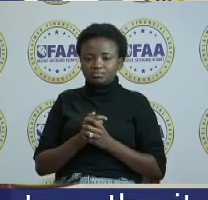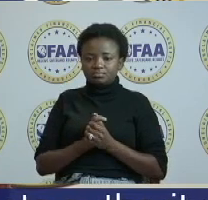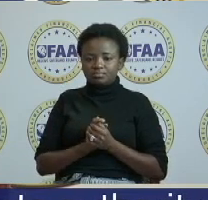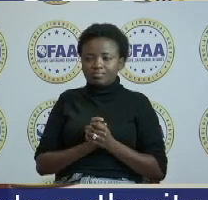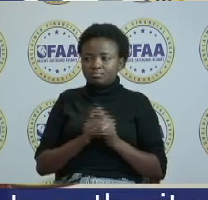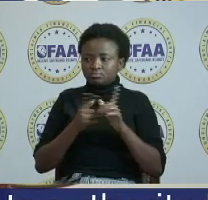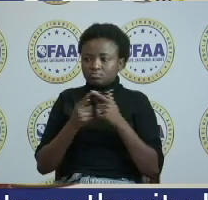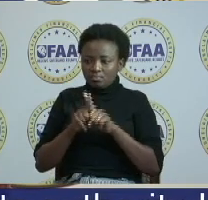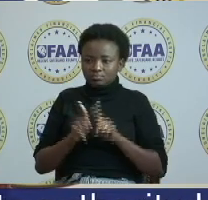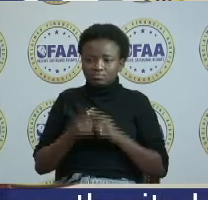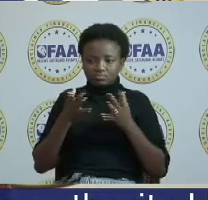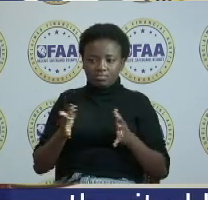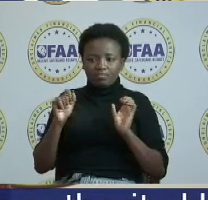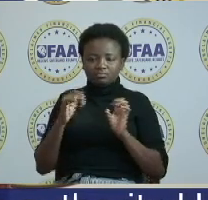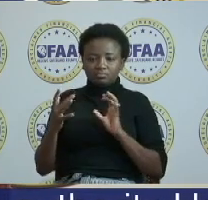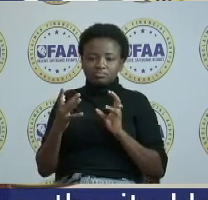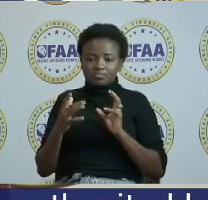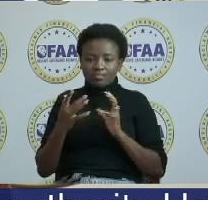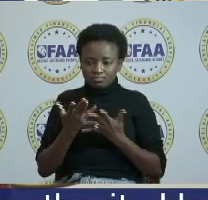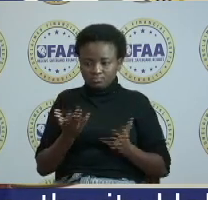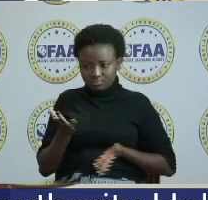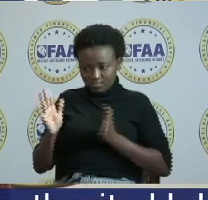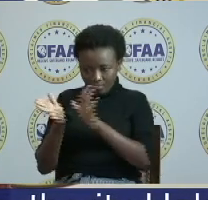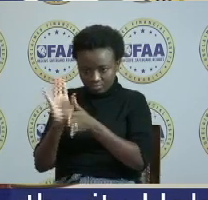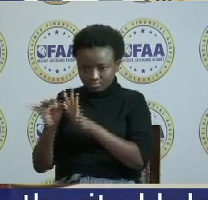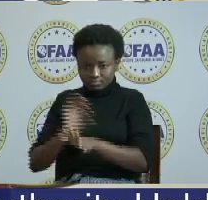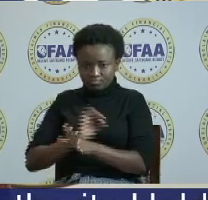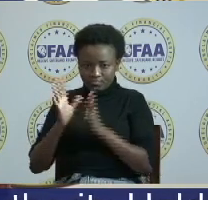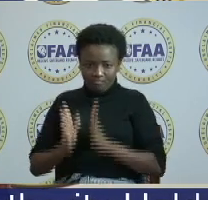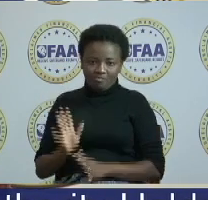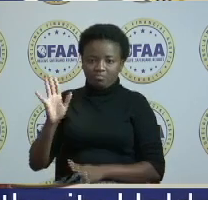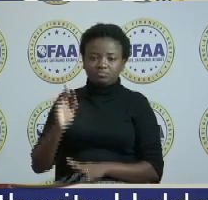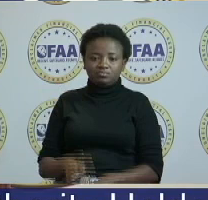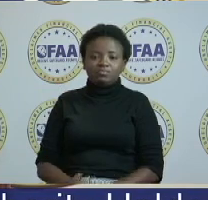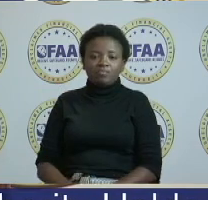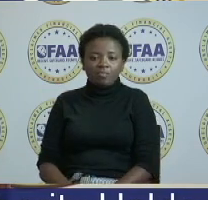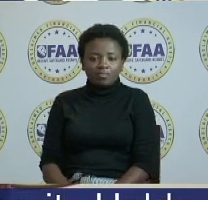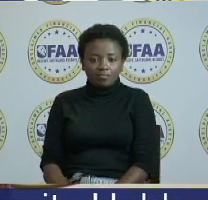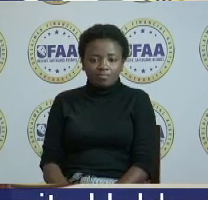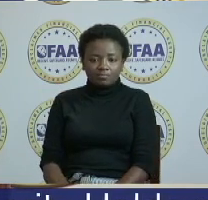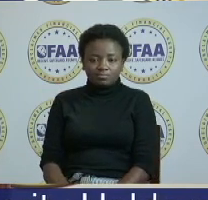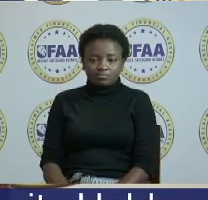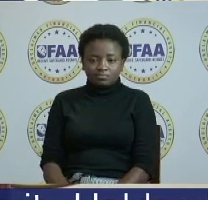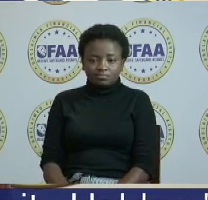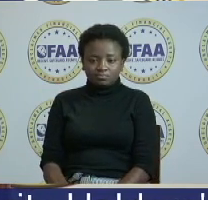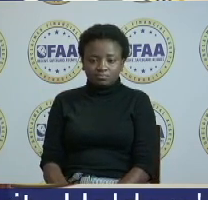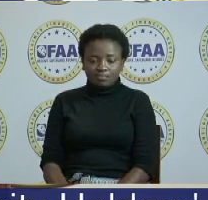reunite the assets with the rightful owners. And just to add on